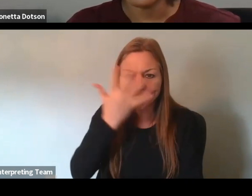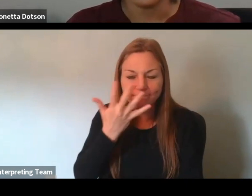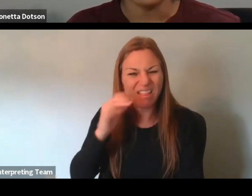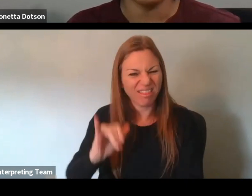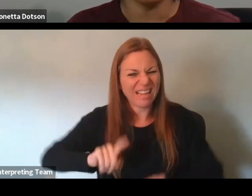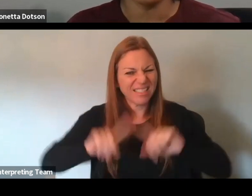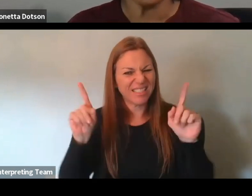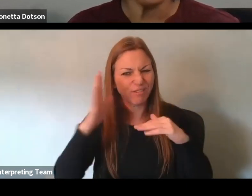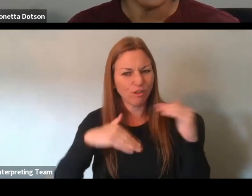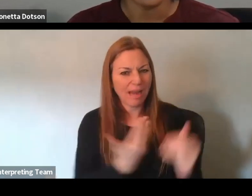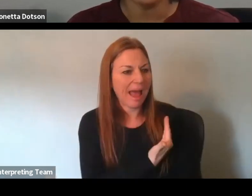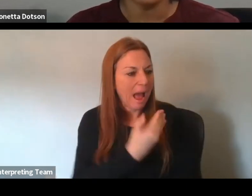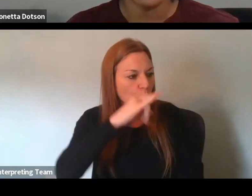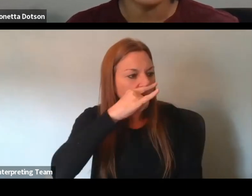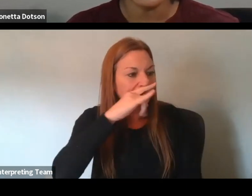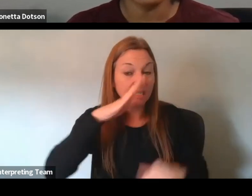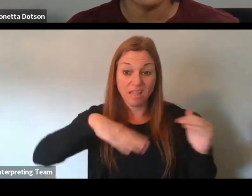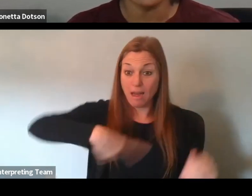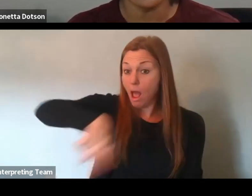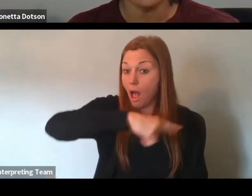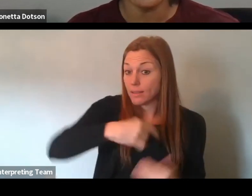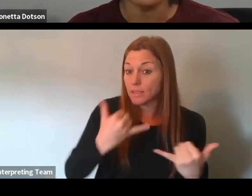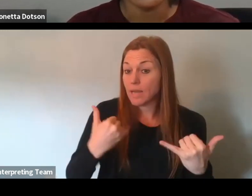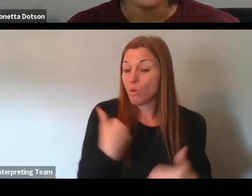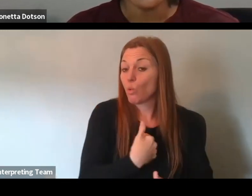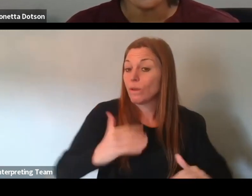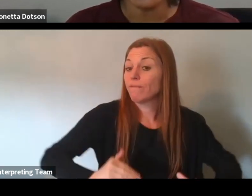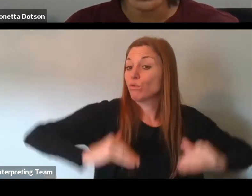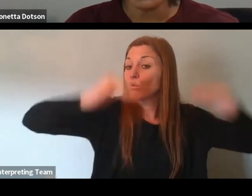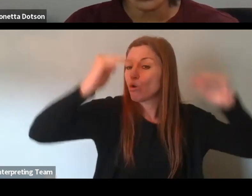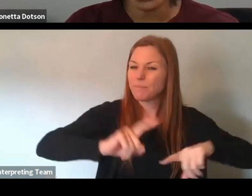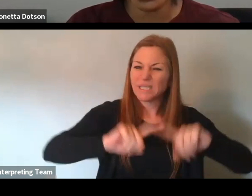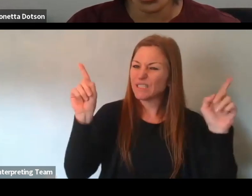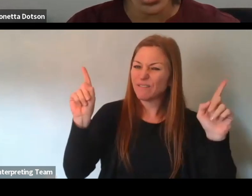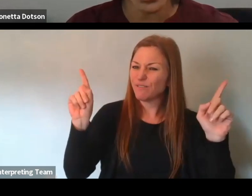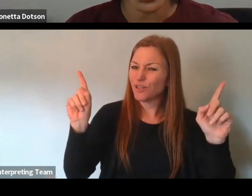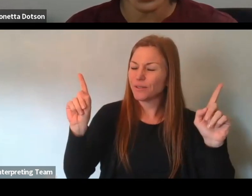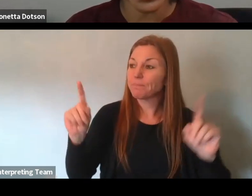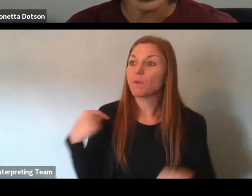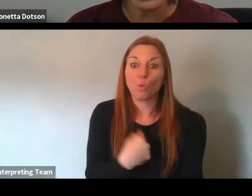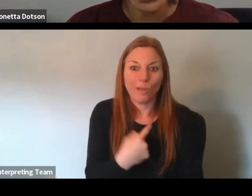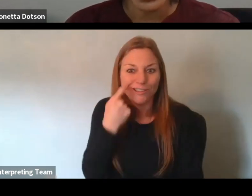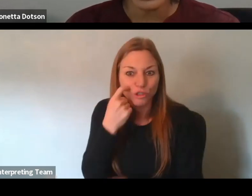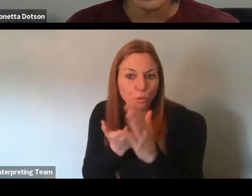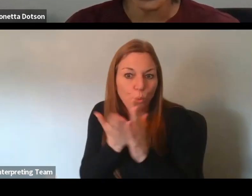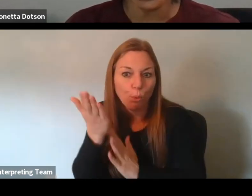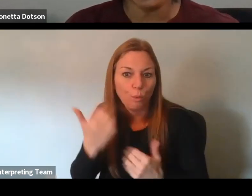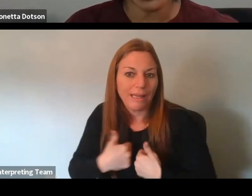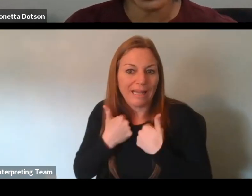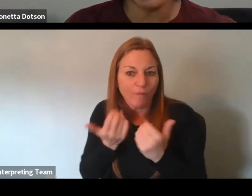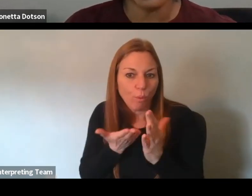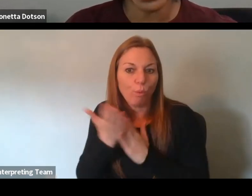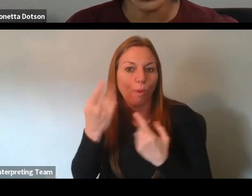different times. We've lived through a pandemic. We've lived through the different things that happened in 2020. So every cohort